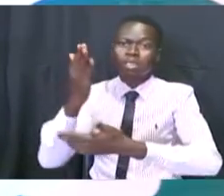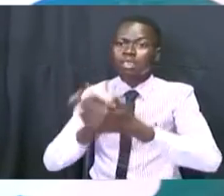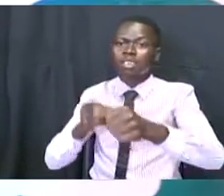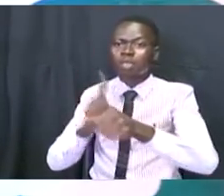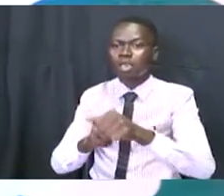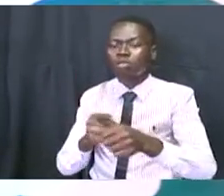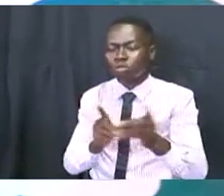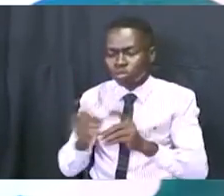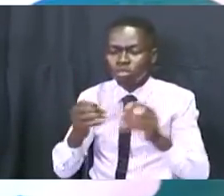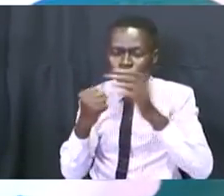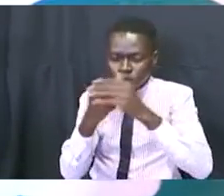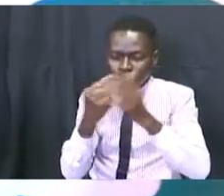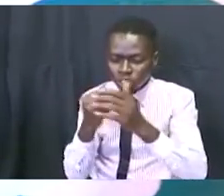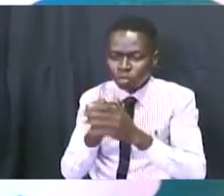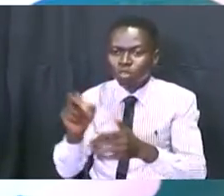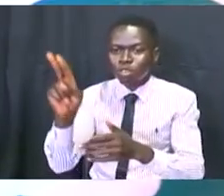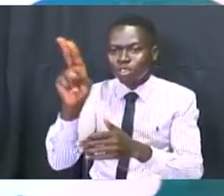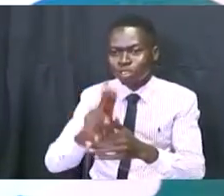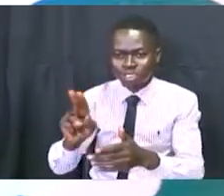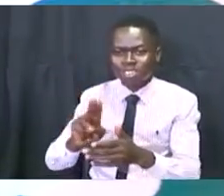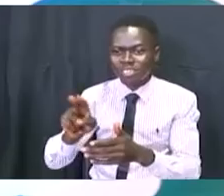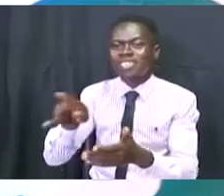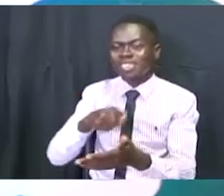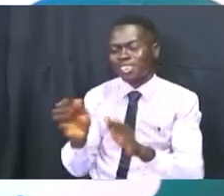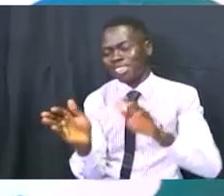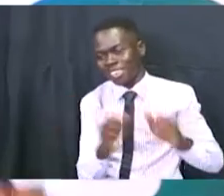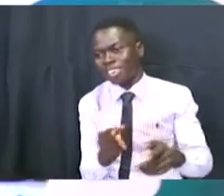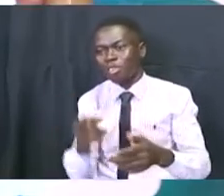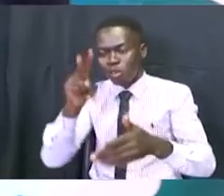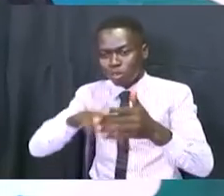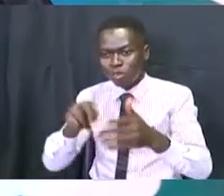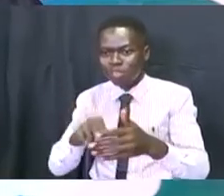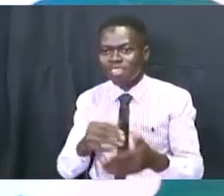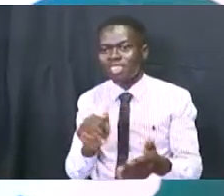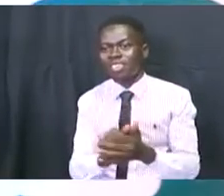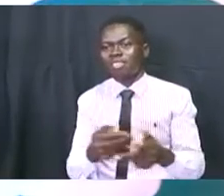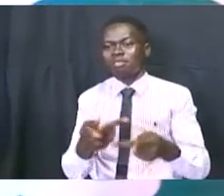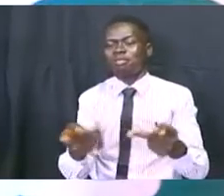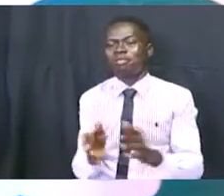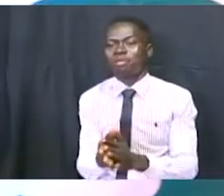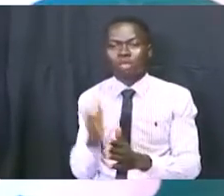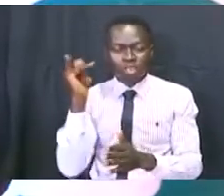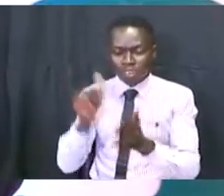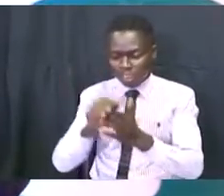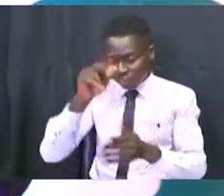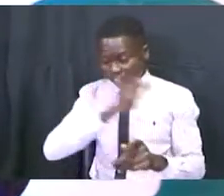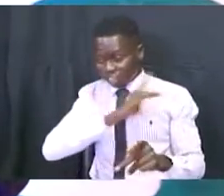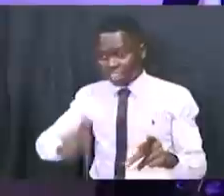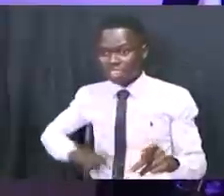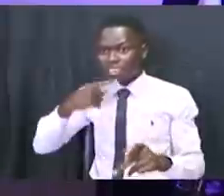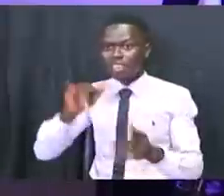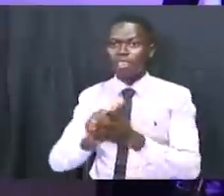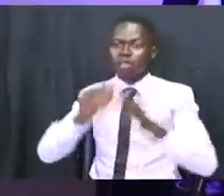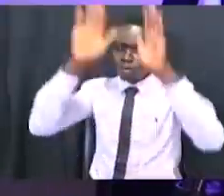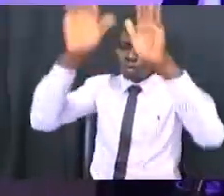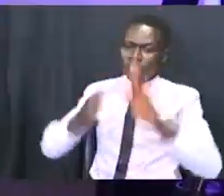are doing worship, let's leave Psalms and come to this one from Nebuchadnezzar. Nebuchadnezzar is saying wonderful things, all because of the